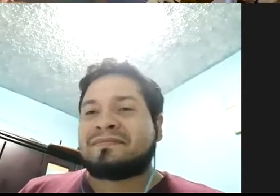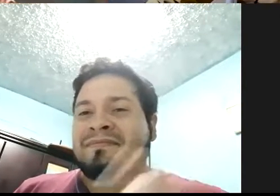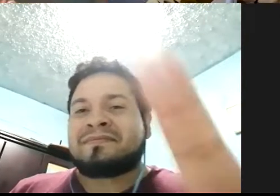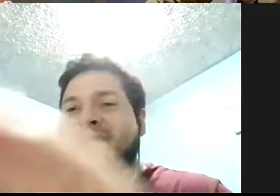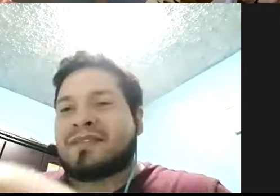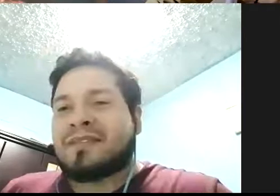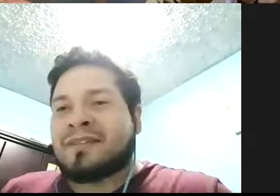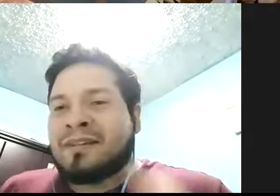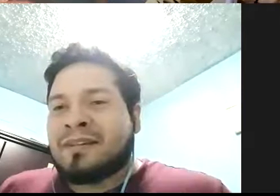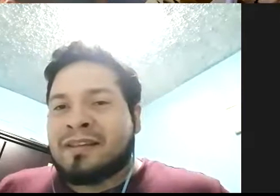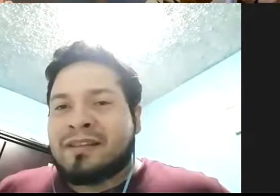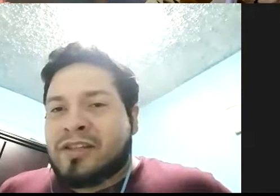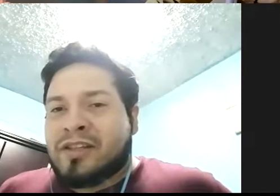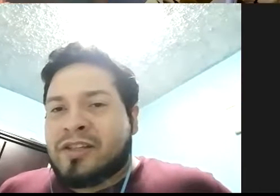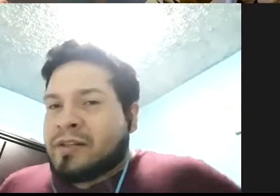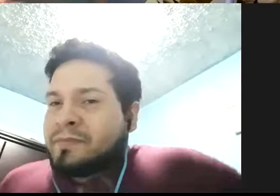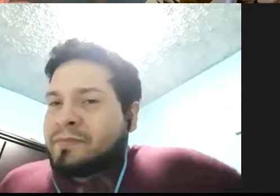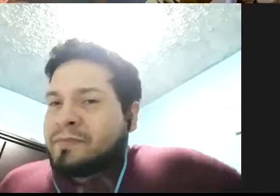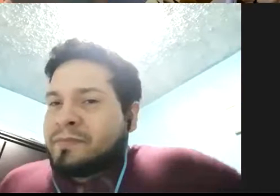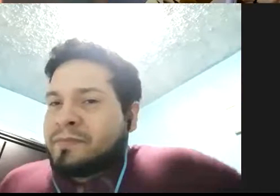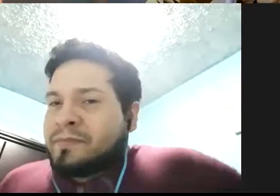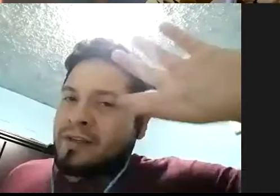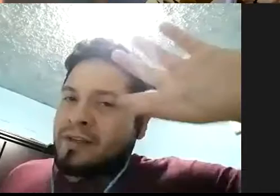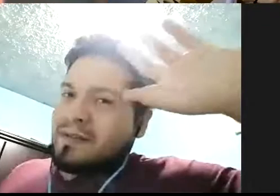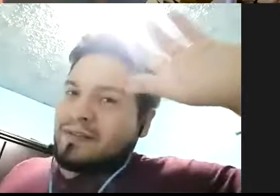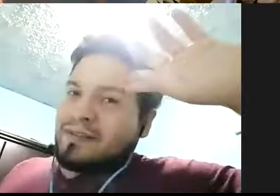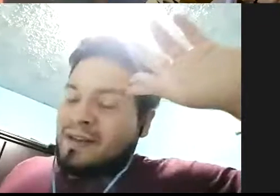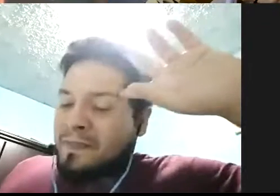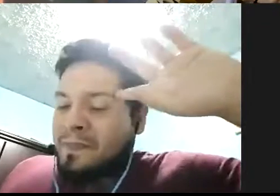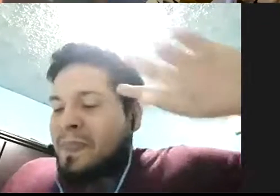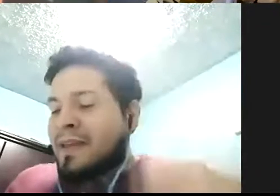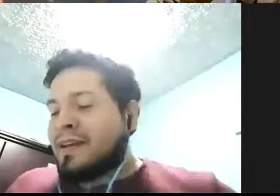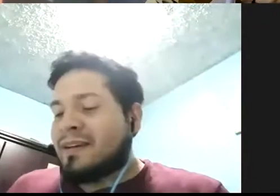okay. When you start? Teacher, sorry, yes. Sorry.